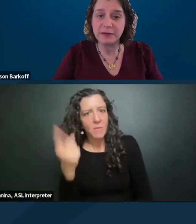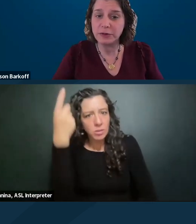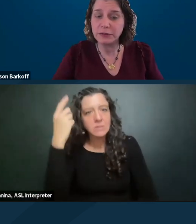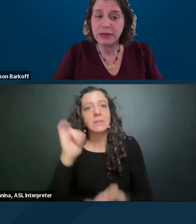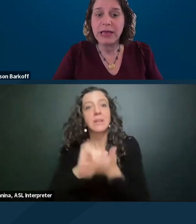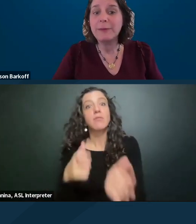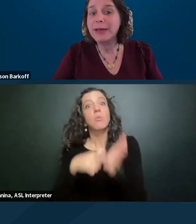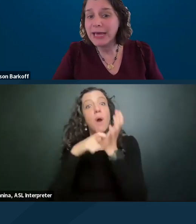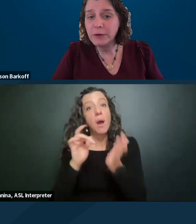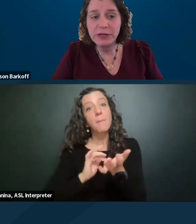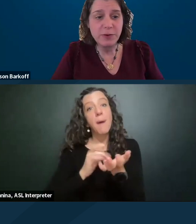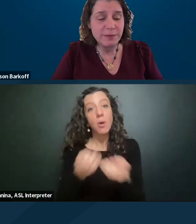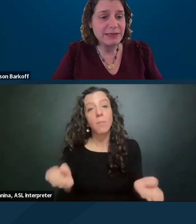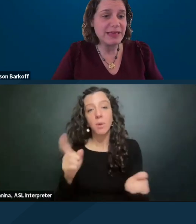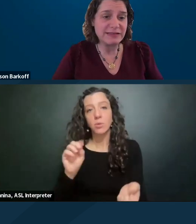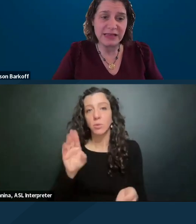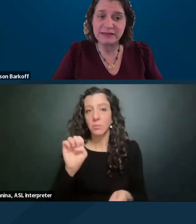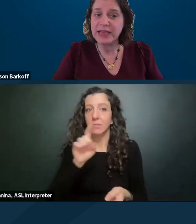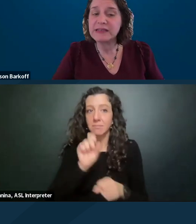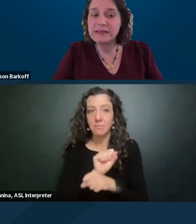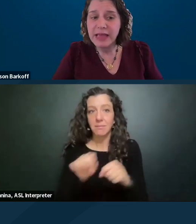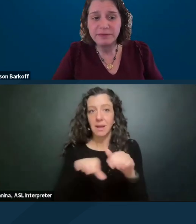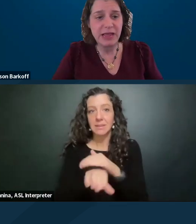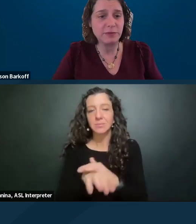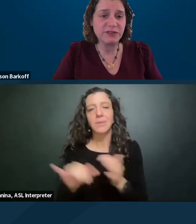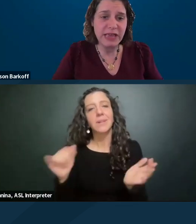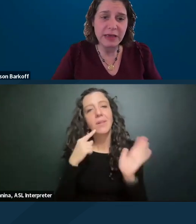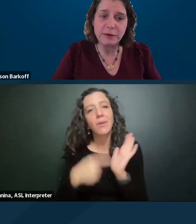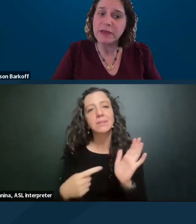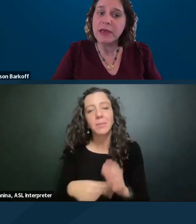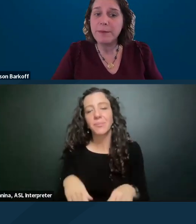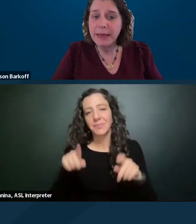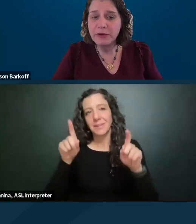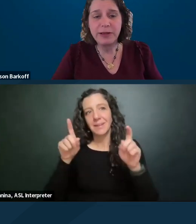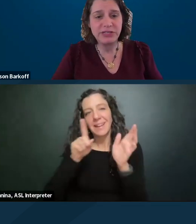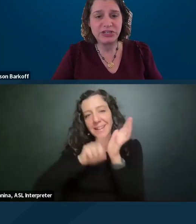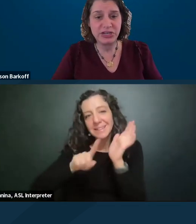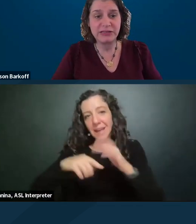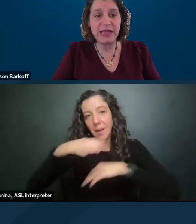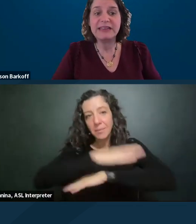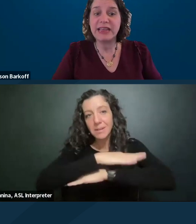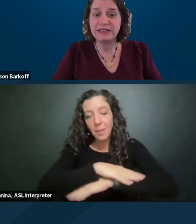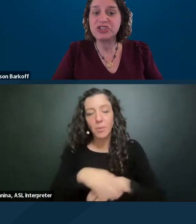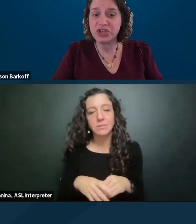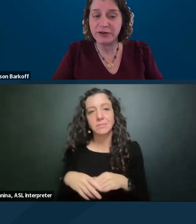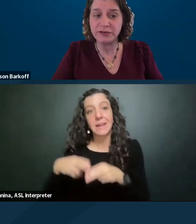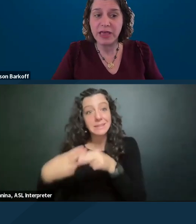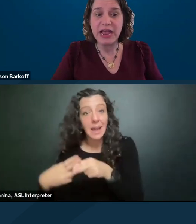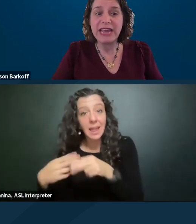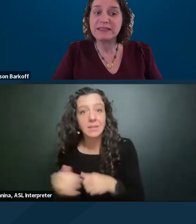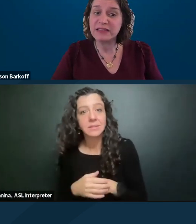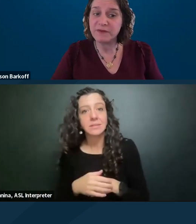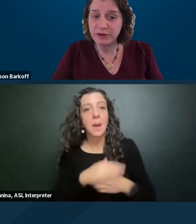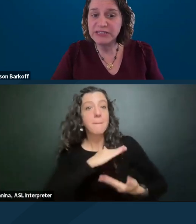be accessible. And by medical equipment, that's things like exam tables, scales, mammogram machines, and dentist